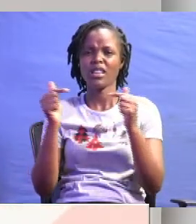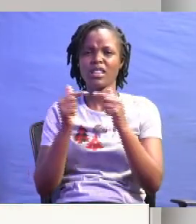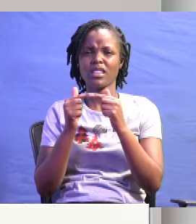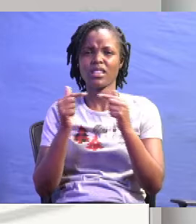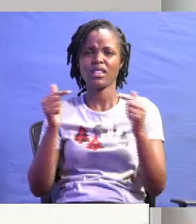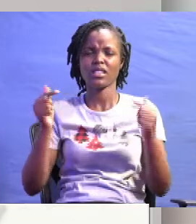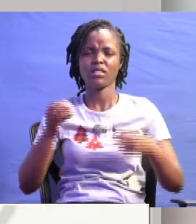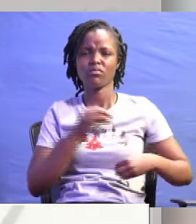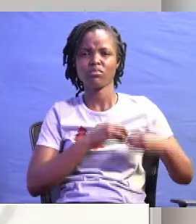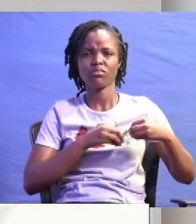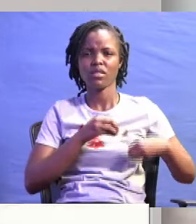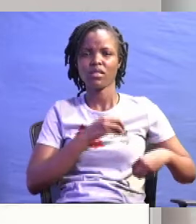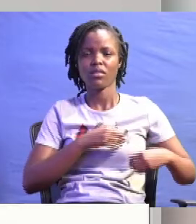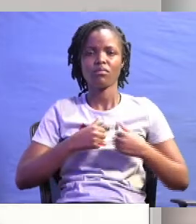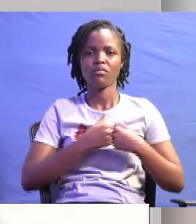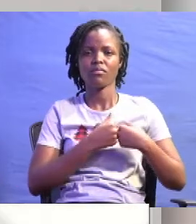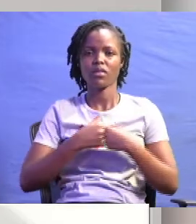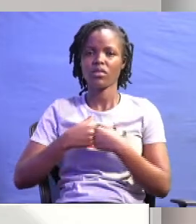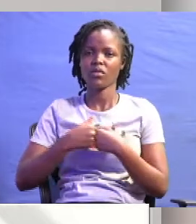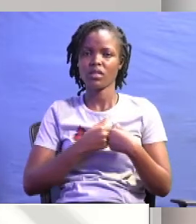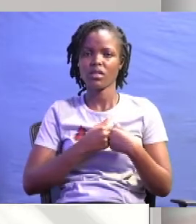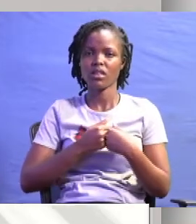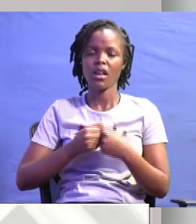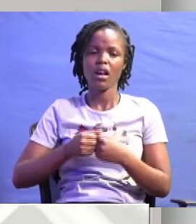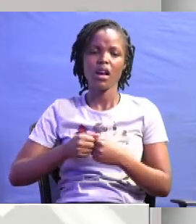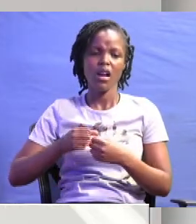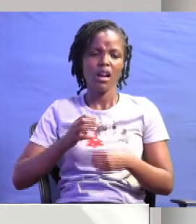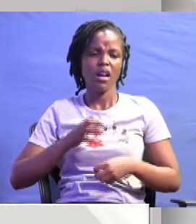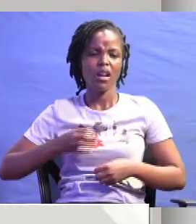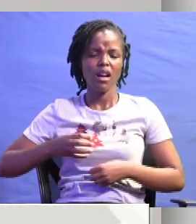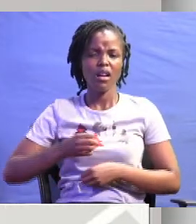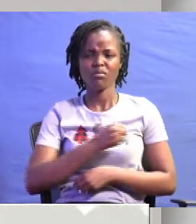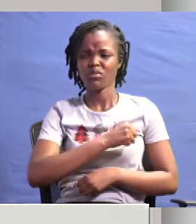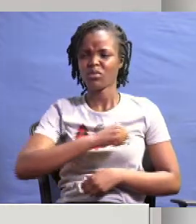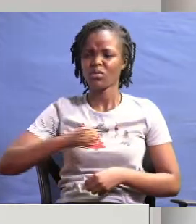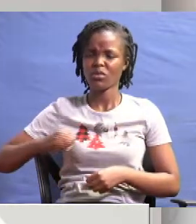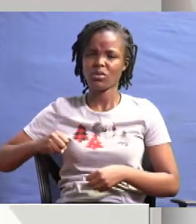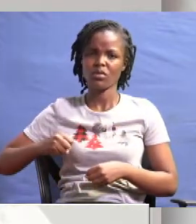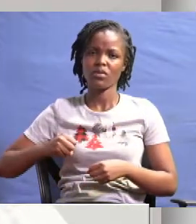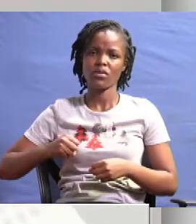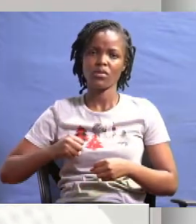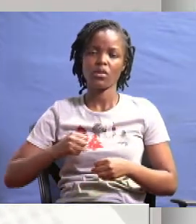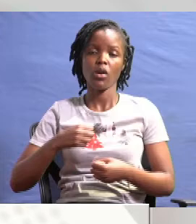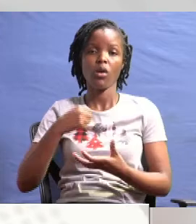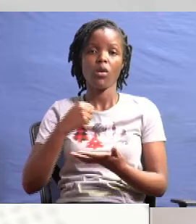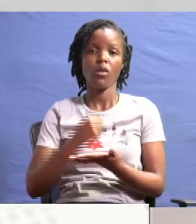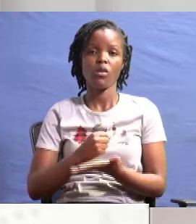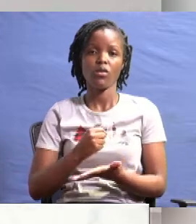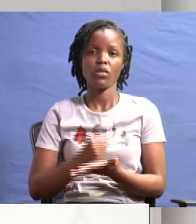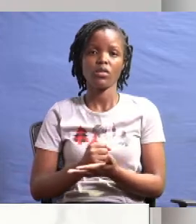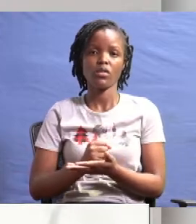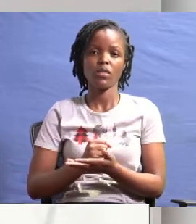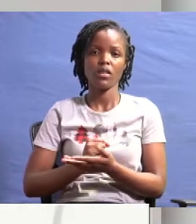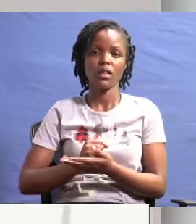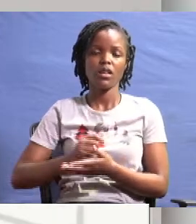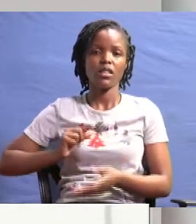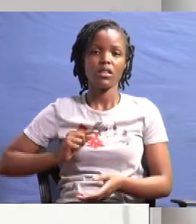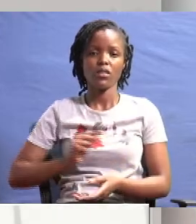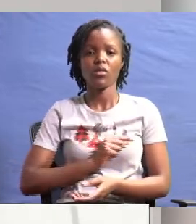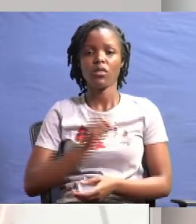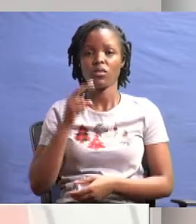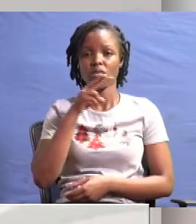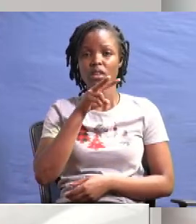of conflict of interest, abuse of office, and fraudulent accusation of public property, Waititu now faces a